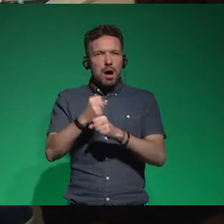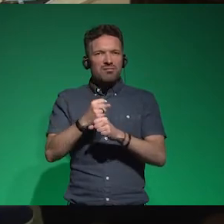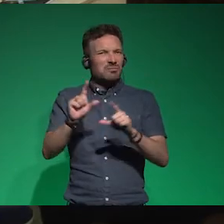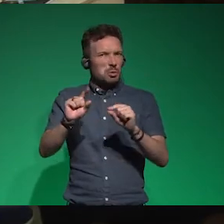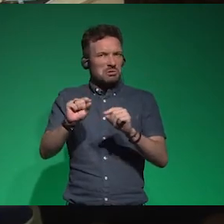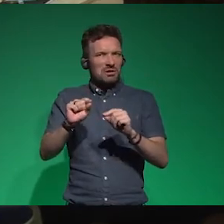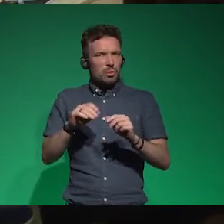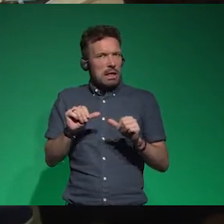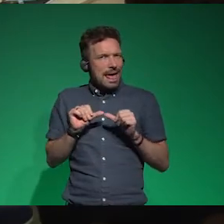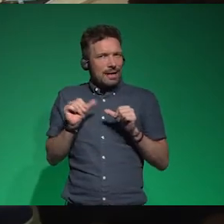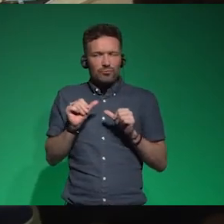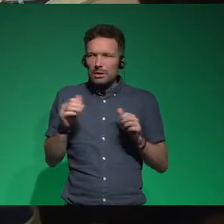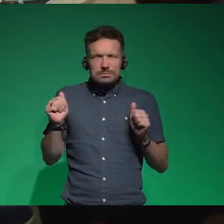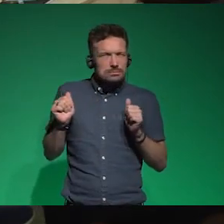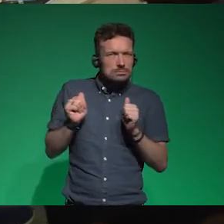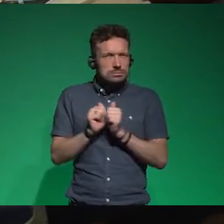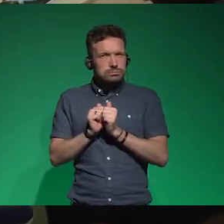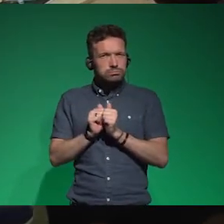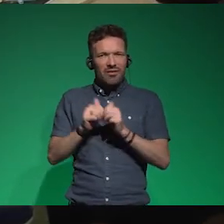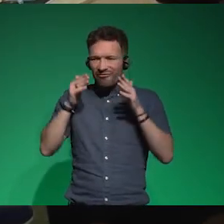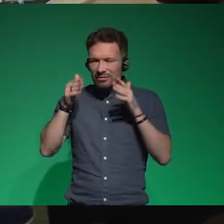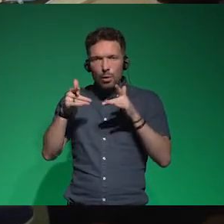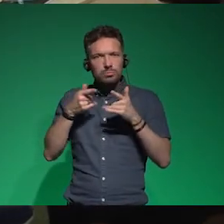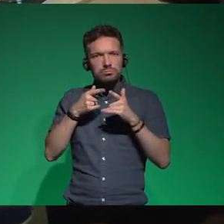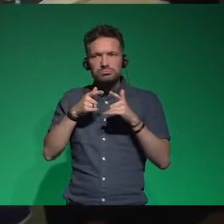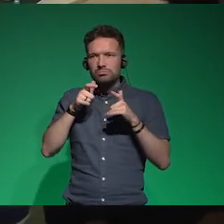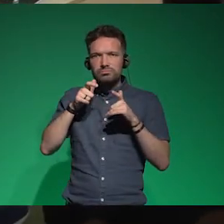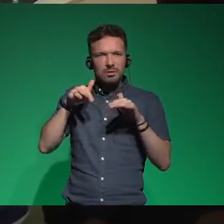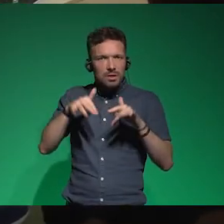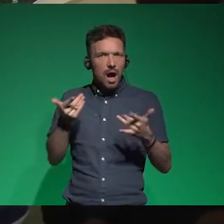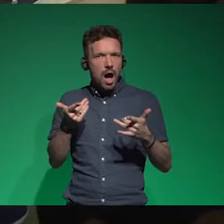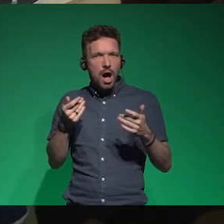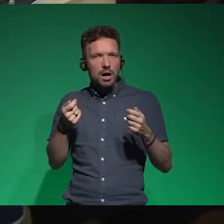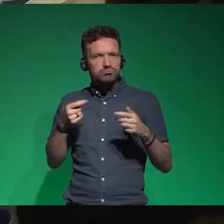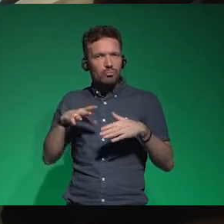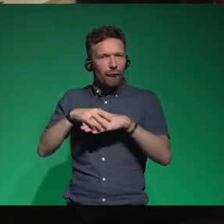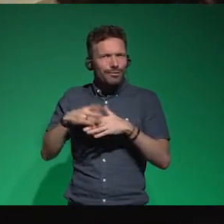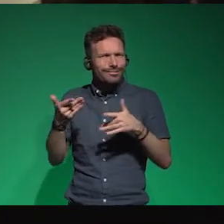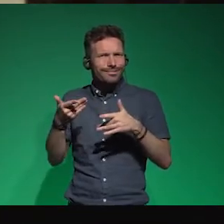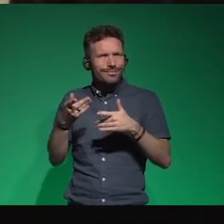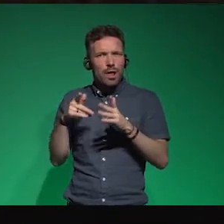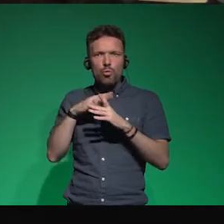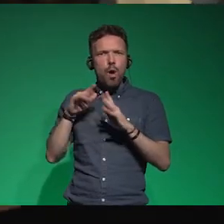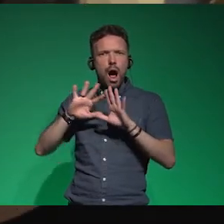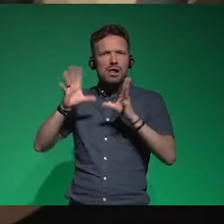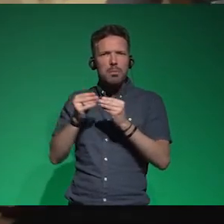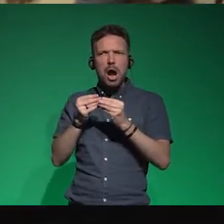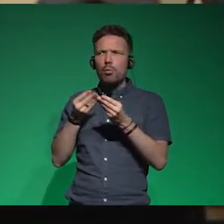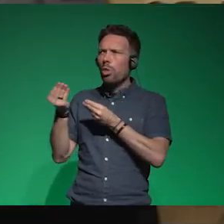We know that maybe like people in here know also the like Indonesian style is called